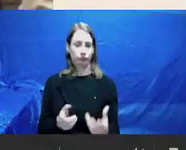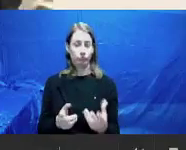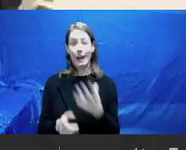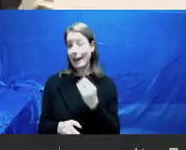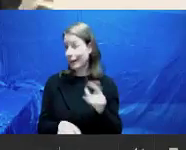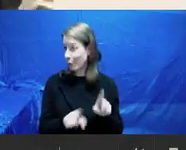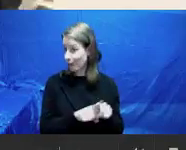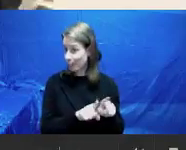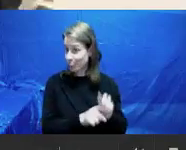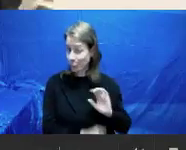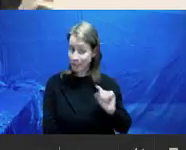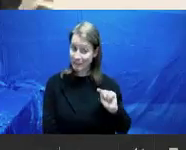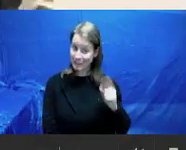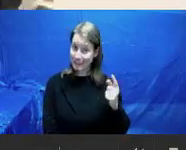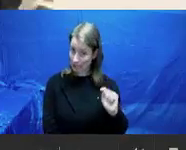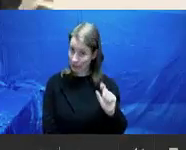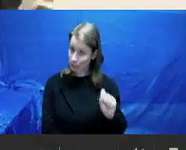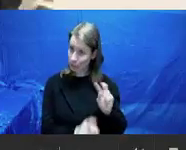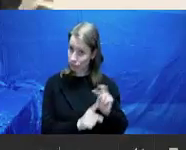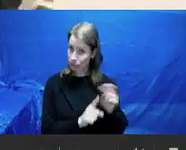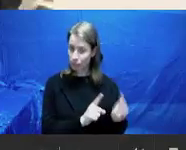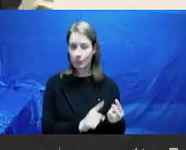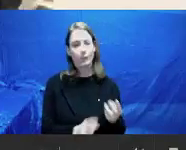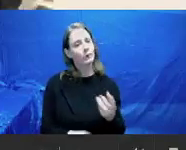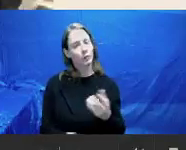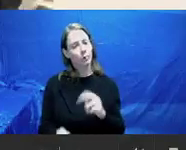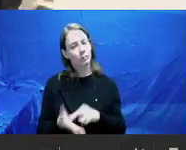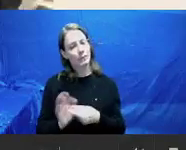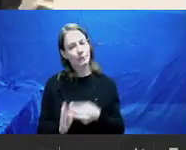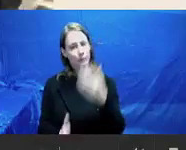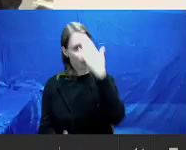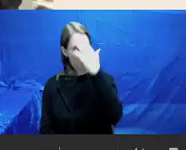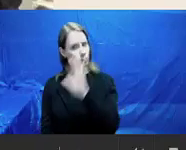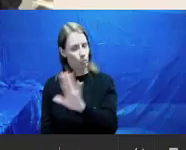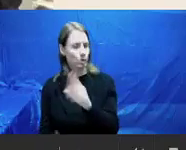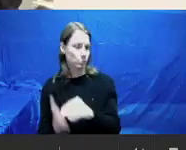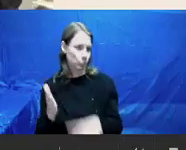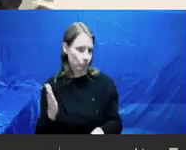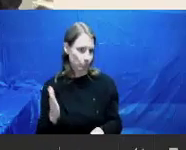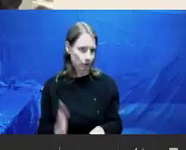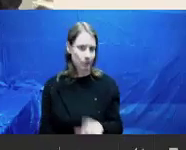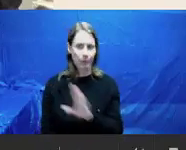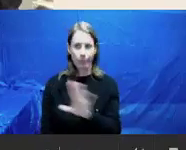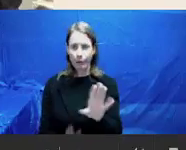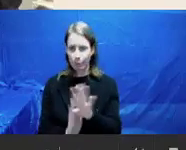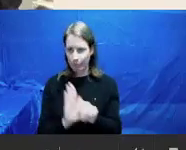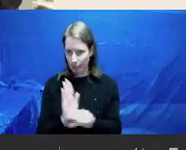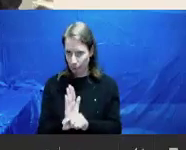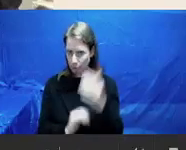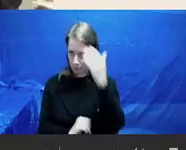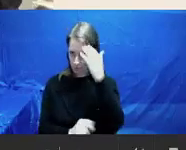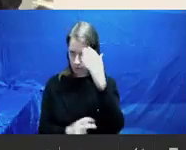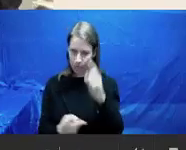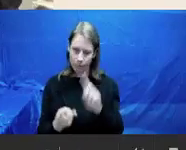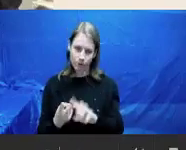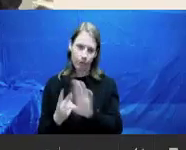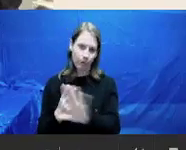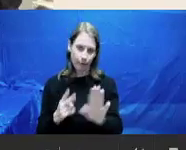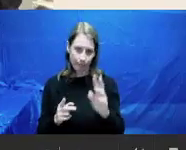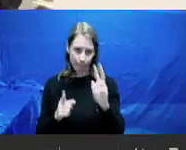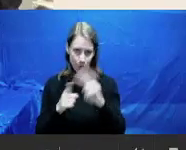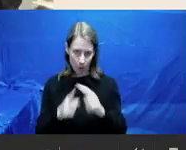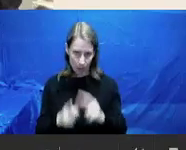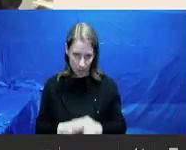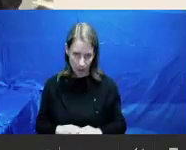have to know our students, their background knowledge, their vocabulary needs, the kinds of structures that they're familiar with and the ones that